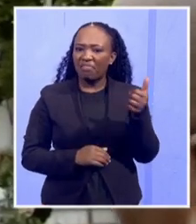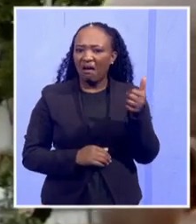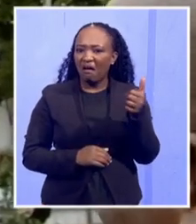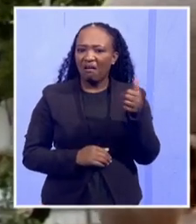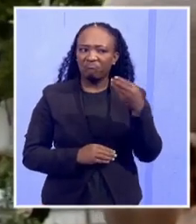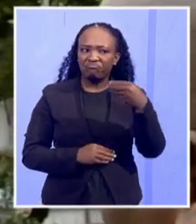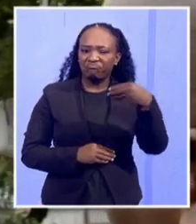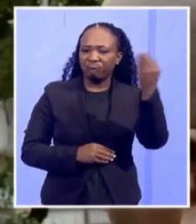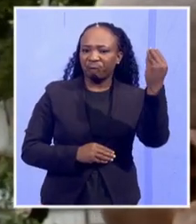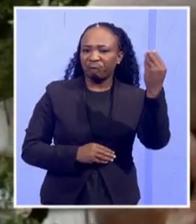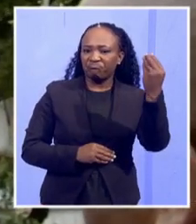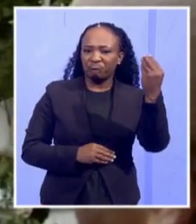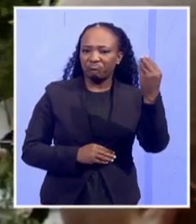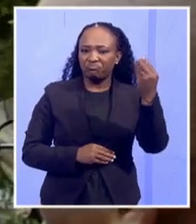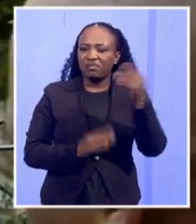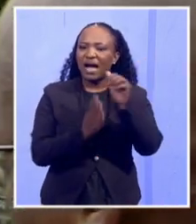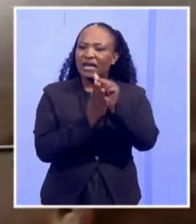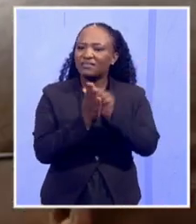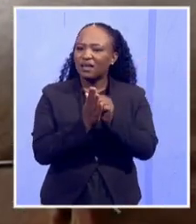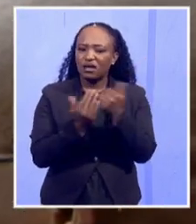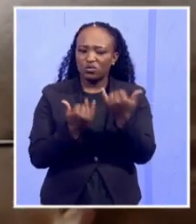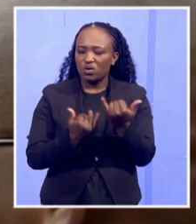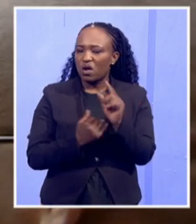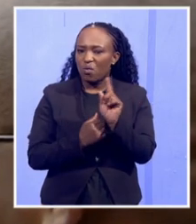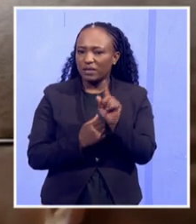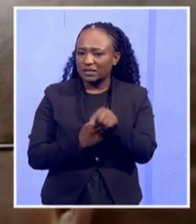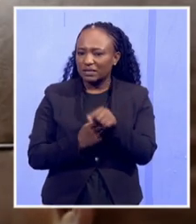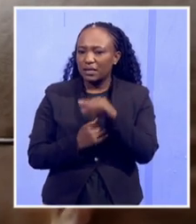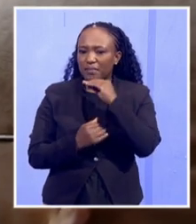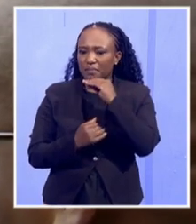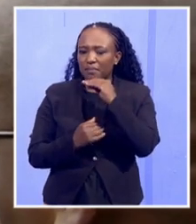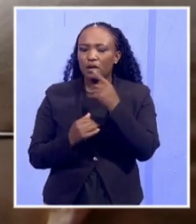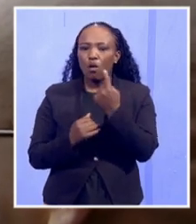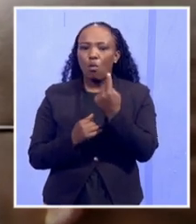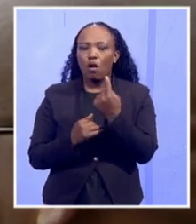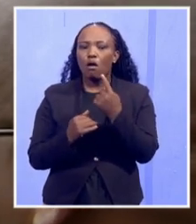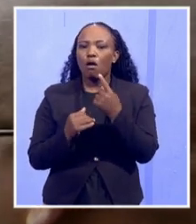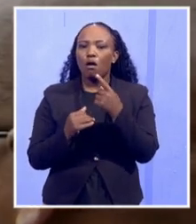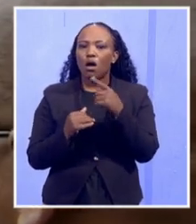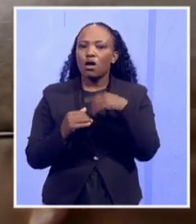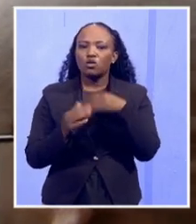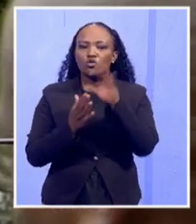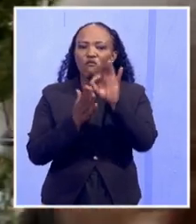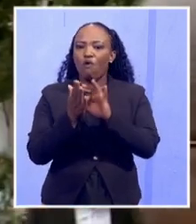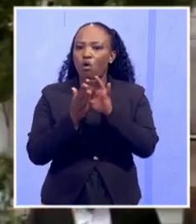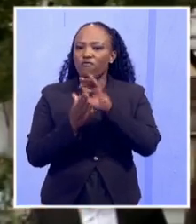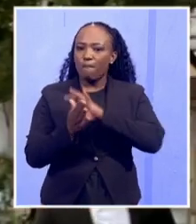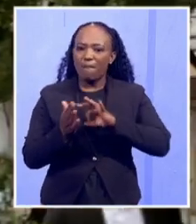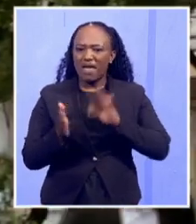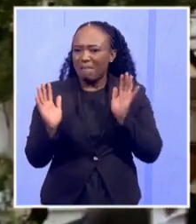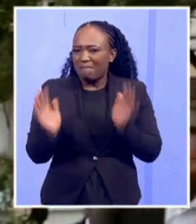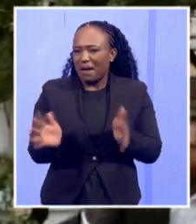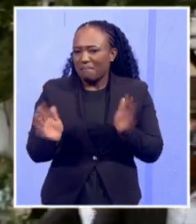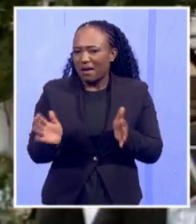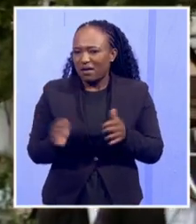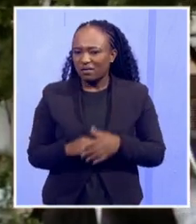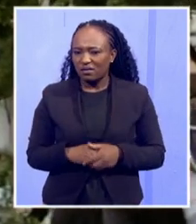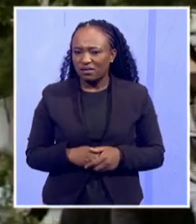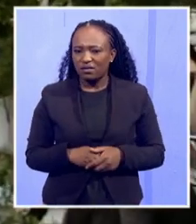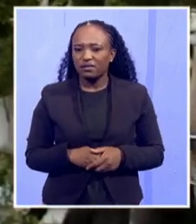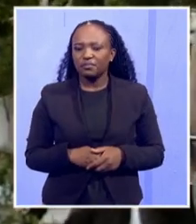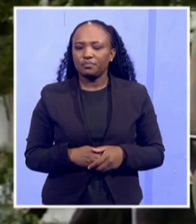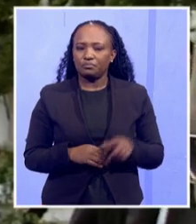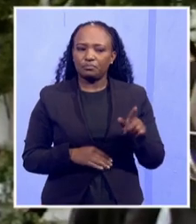apart from this? What is the agenda of this specific council meeting? Is it only squarely the motion of voting of a new mayor? Yeah, this is an extraordinary